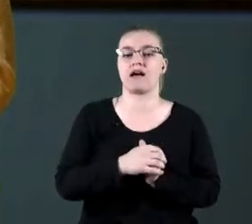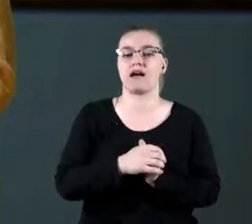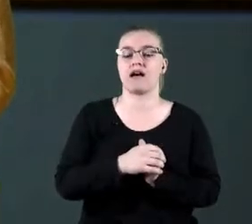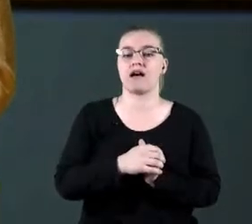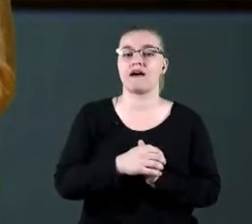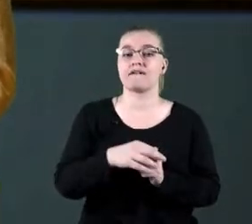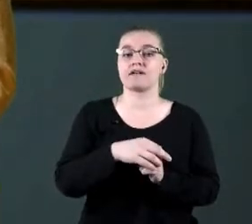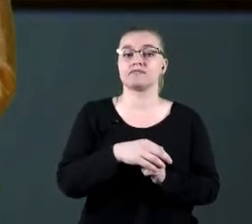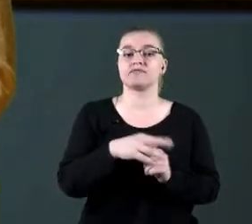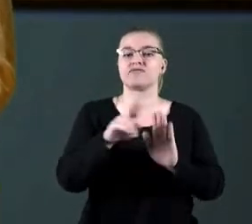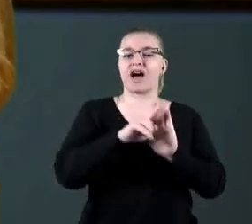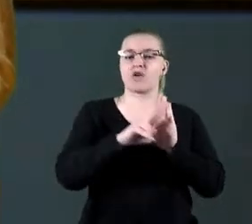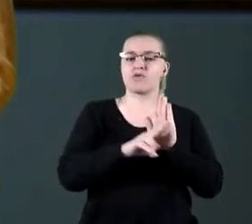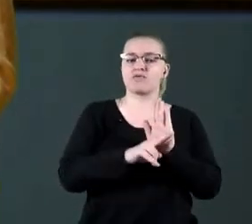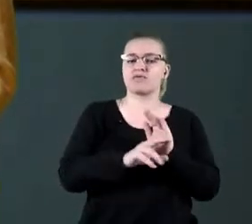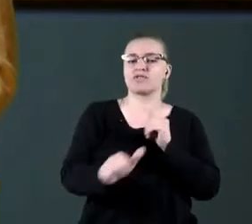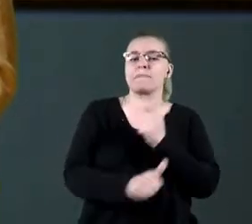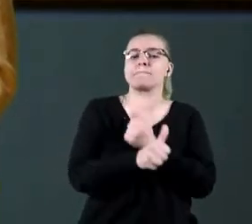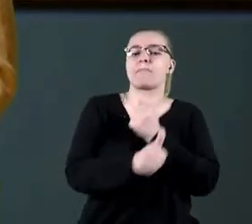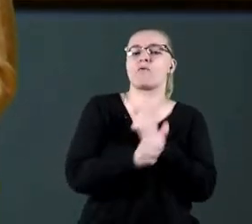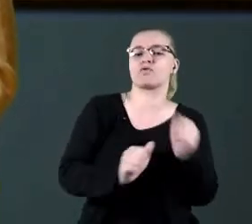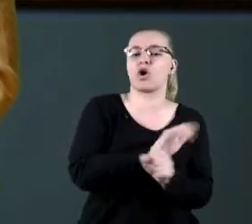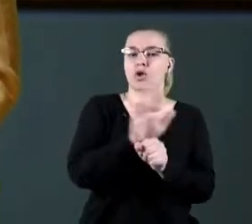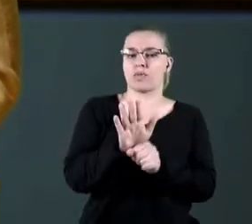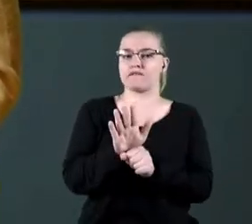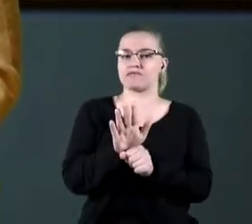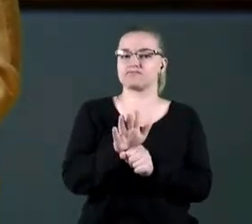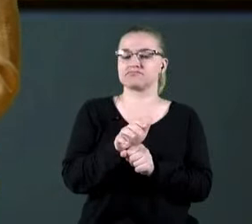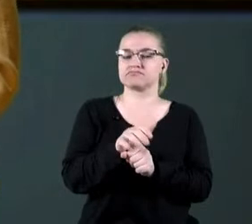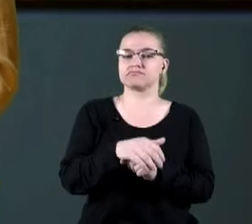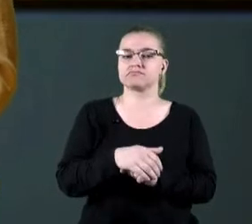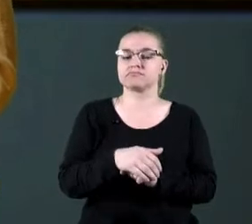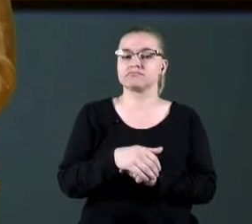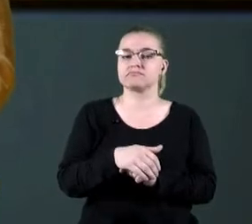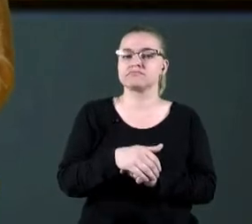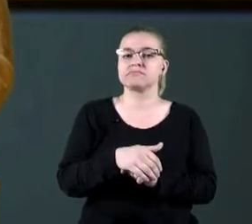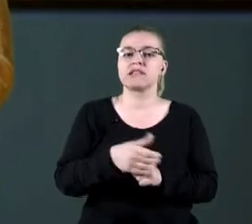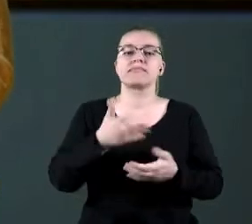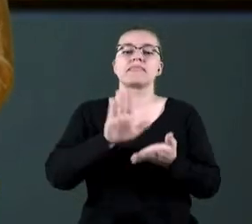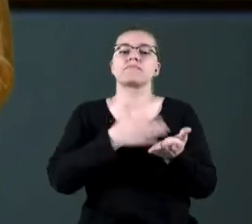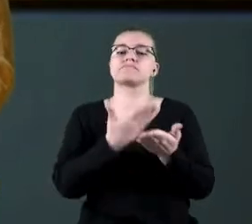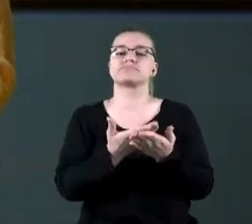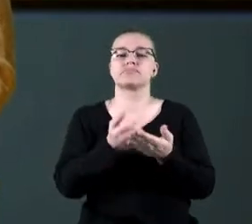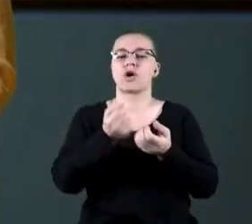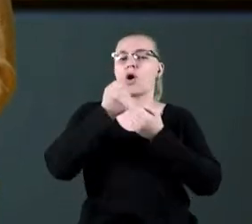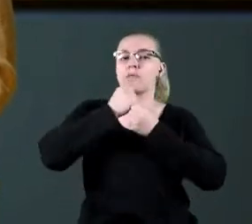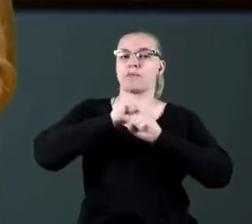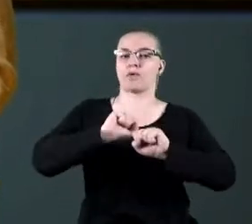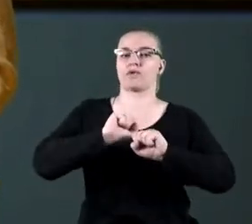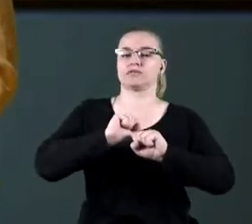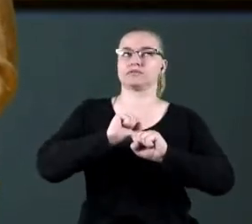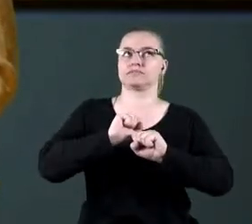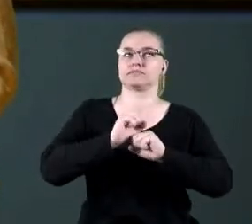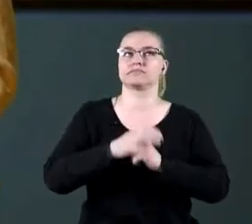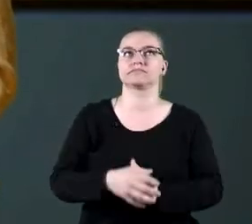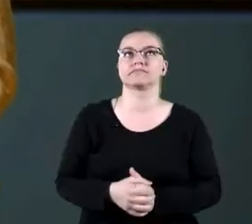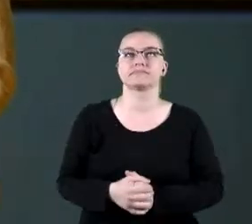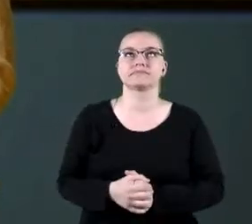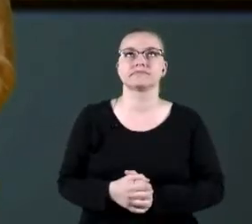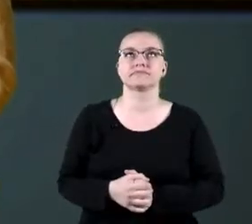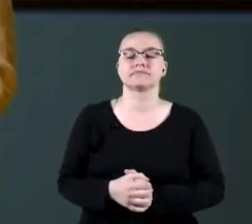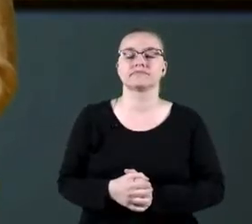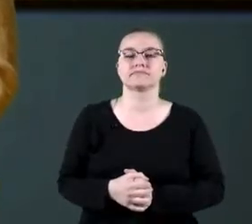first place. For example, embracing the notion of resilience that seems to favor endurance, more as